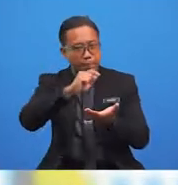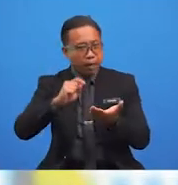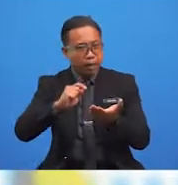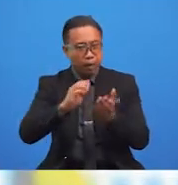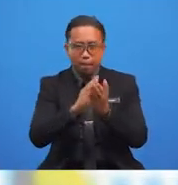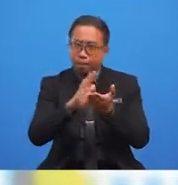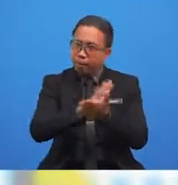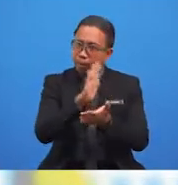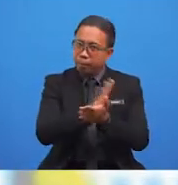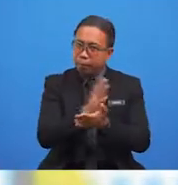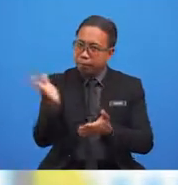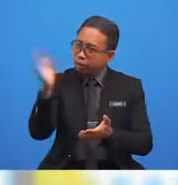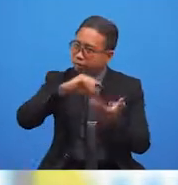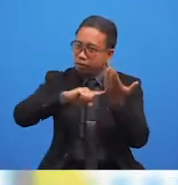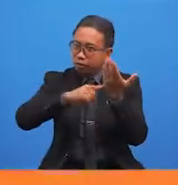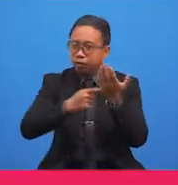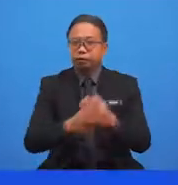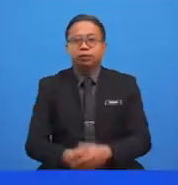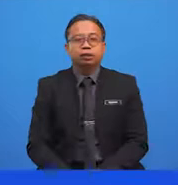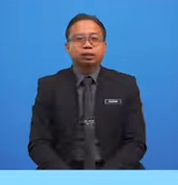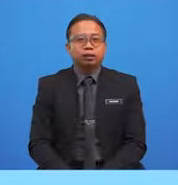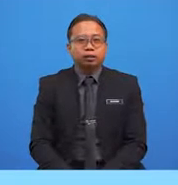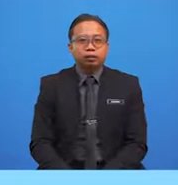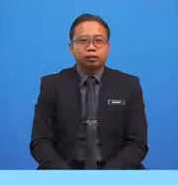paper, and let's begin.